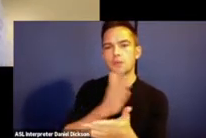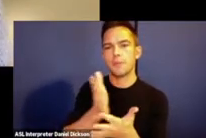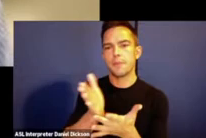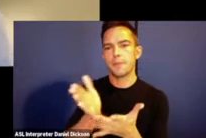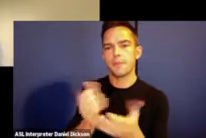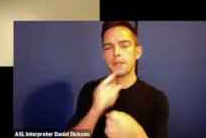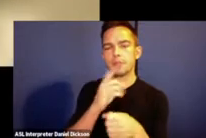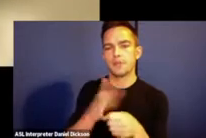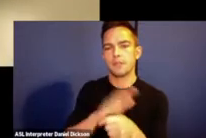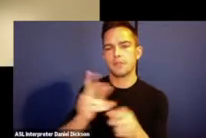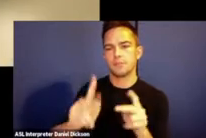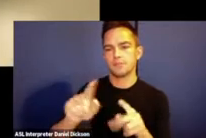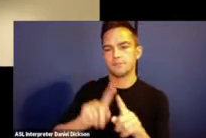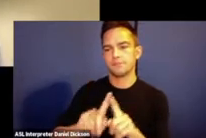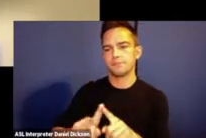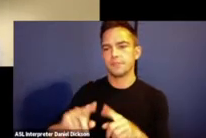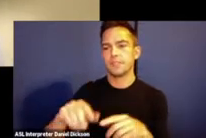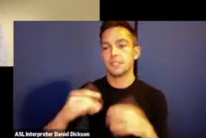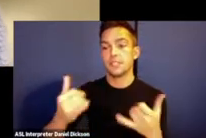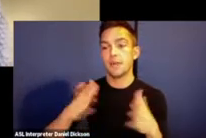today particularly focusing on autism,